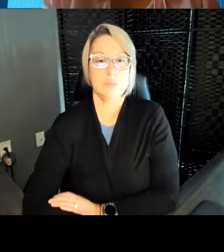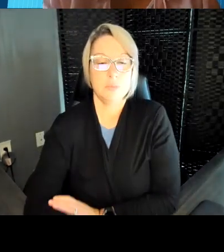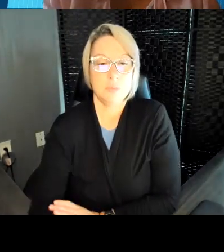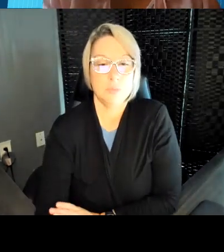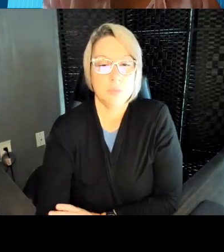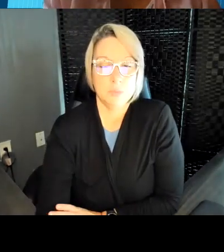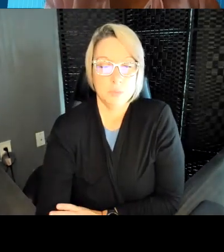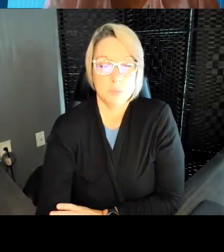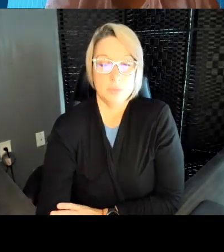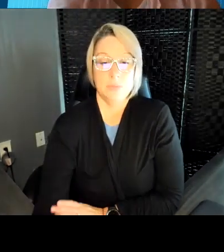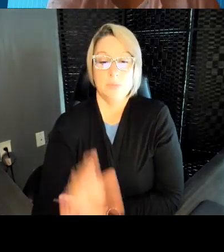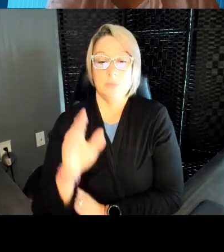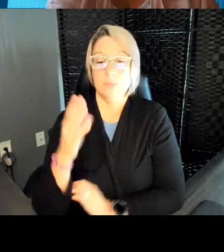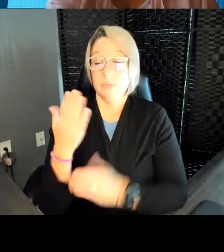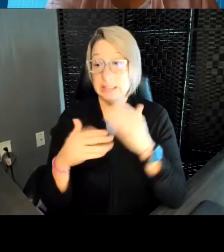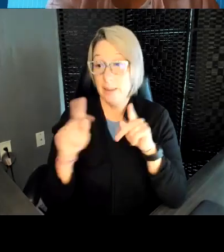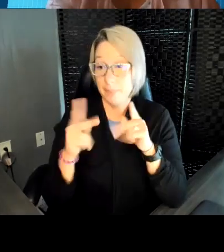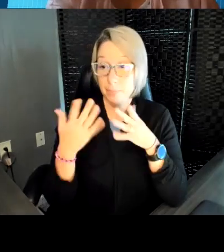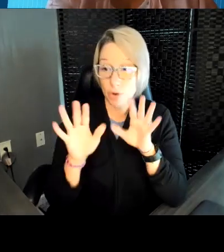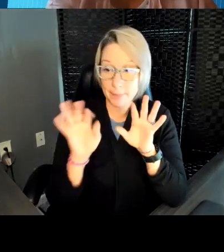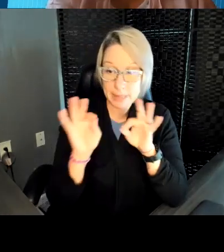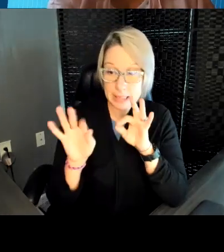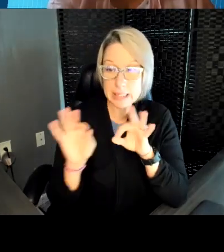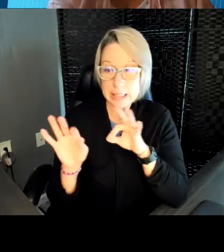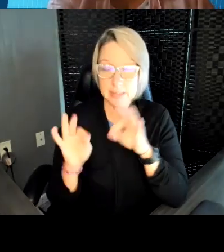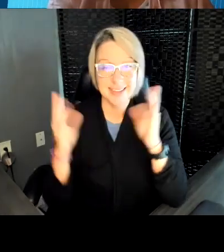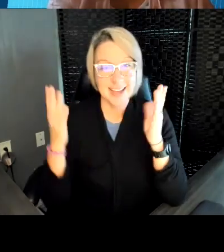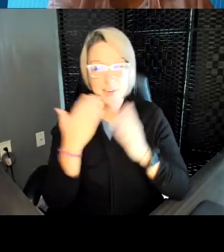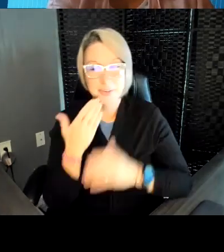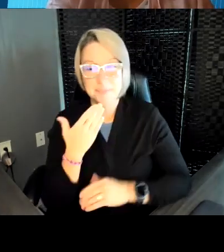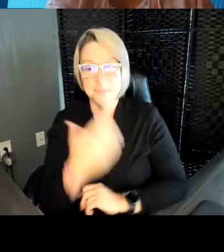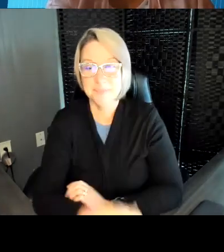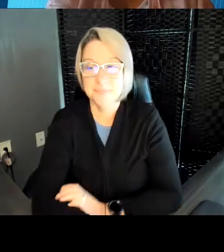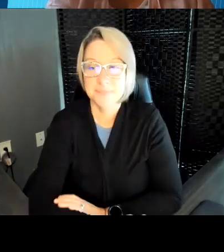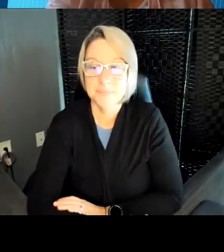And we already have some people picking some. Yay. So, yeah. Okay.